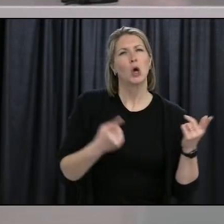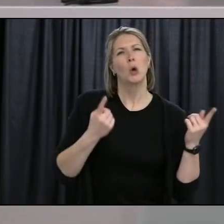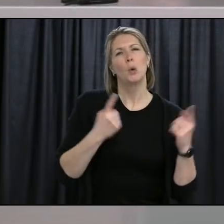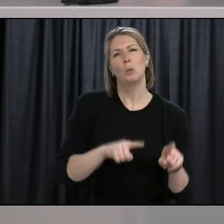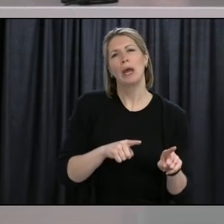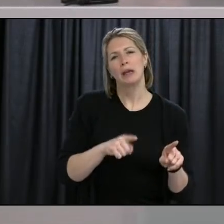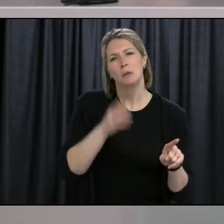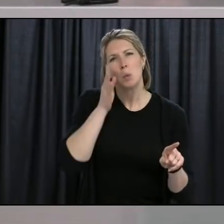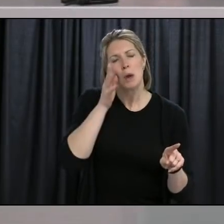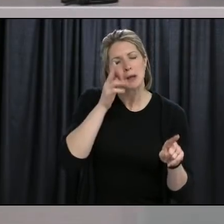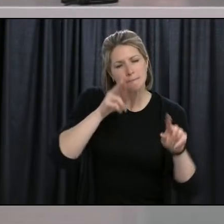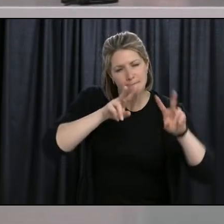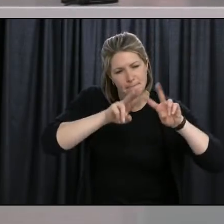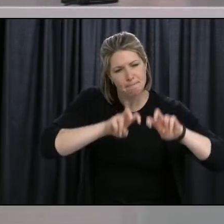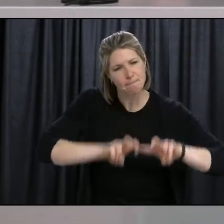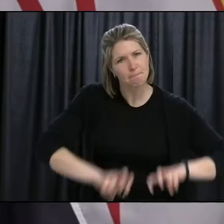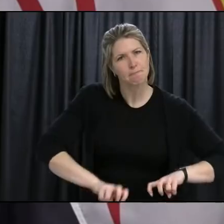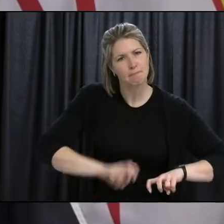demographic?